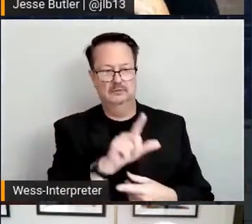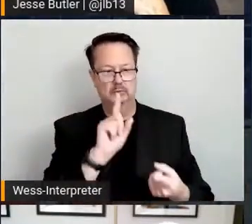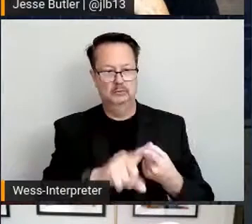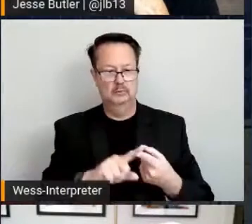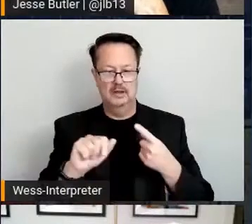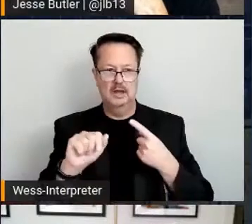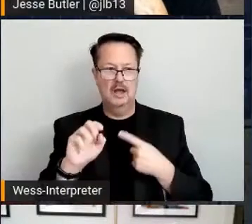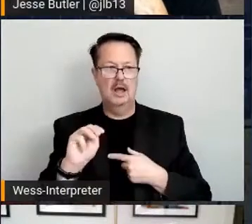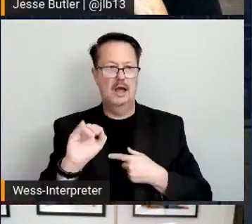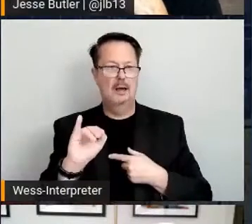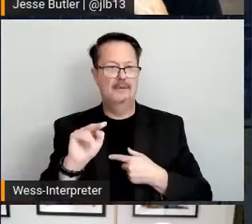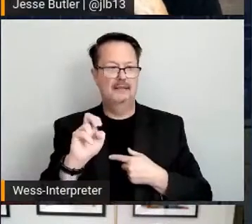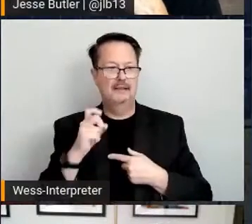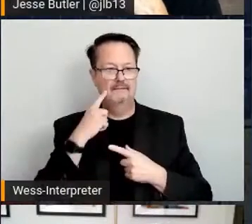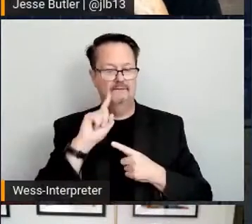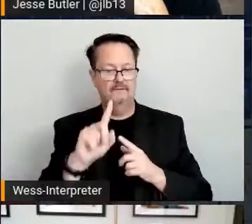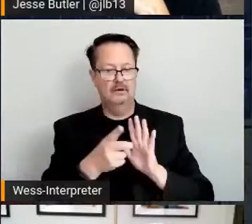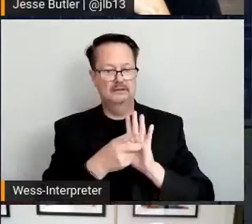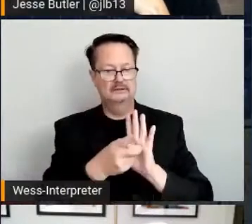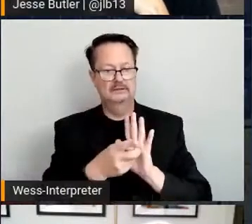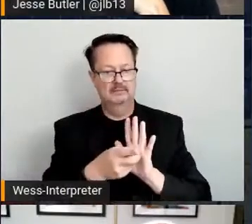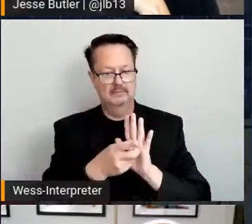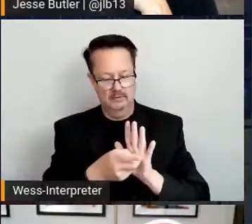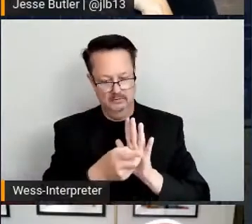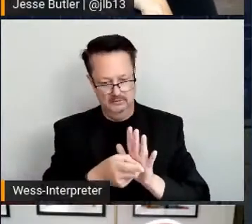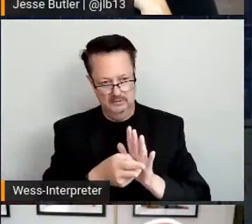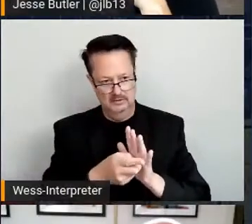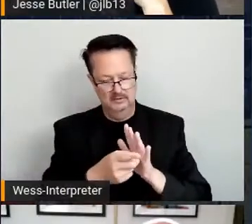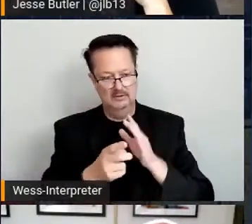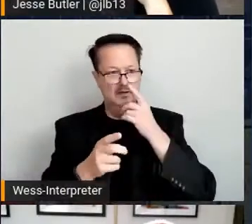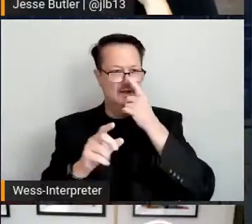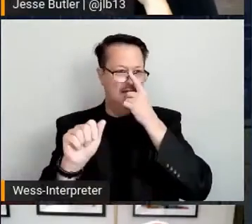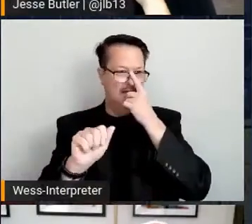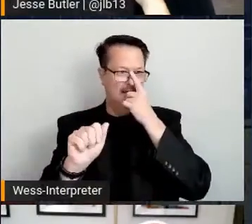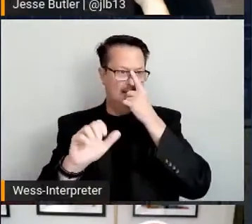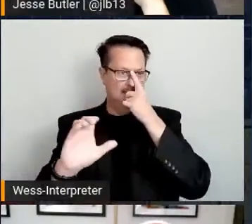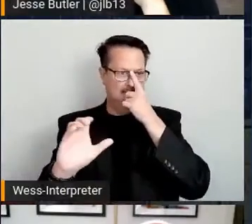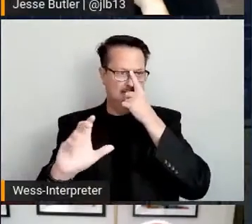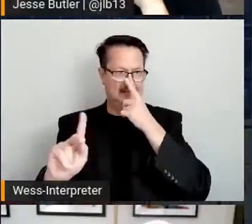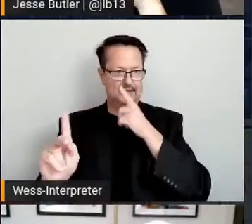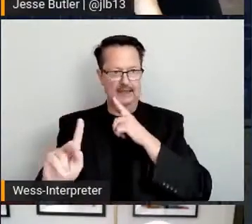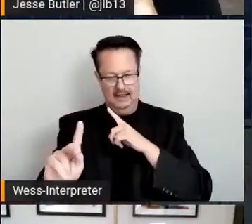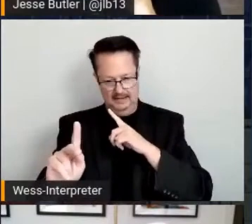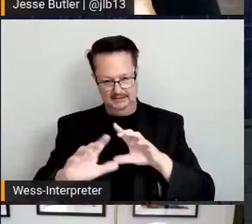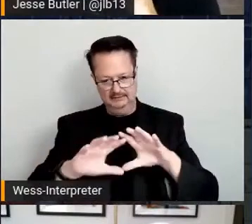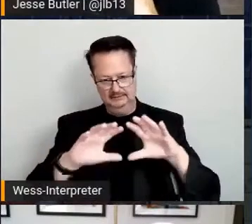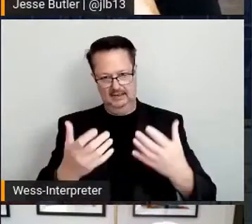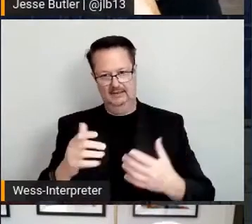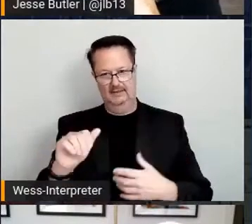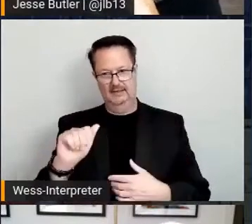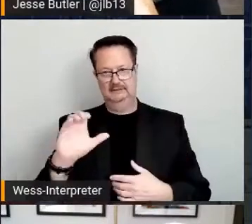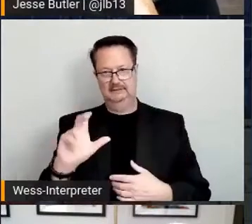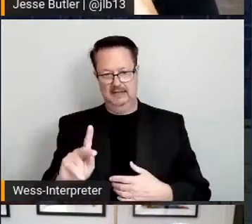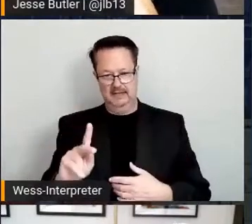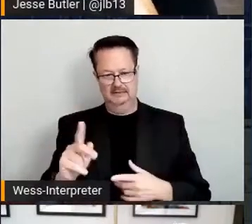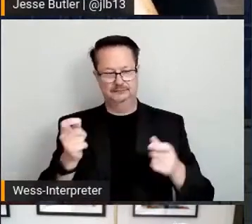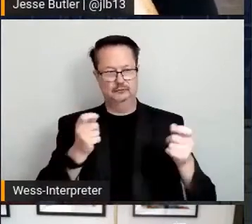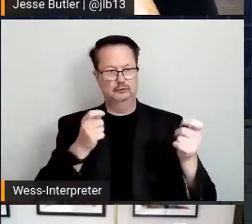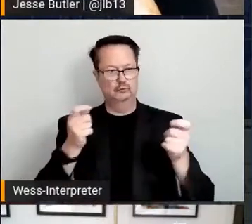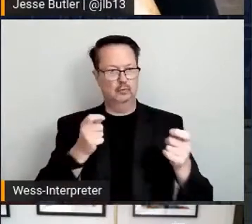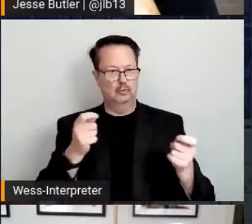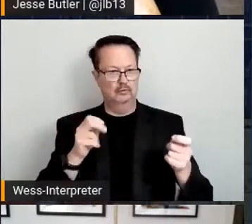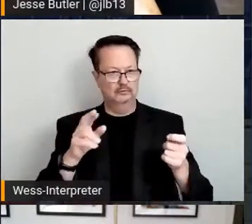Amin to do a demo of an ACK, a set of ACK controllers that